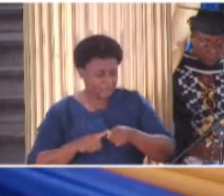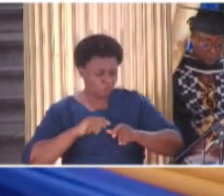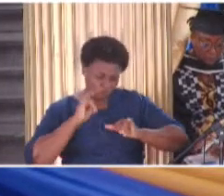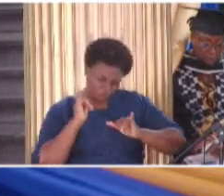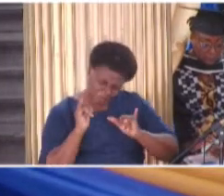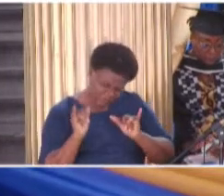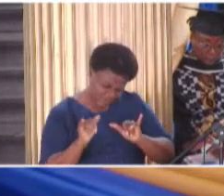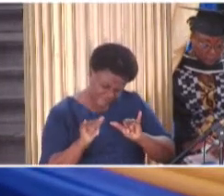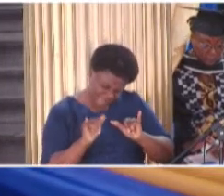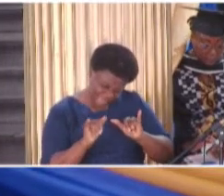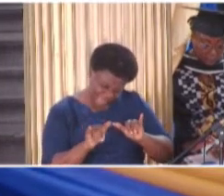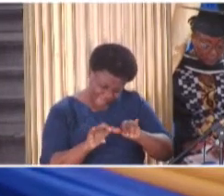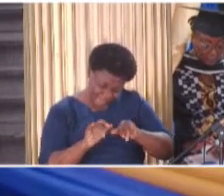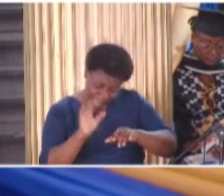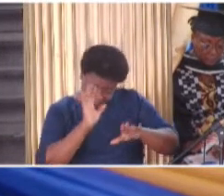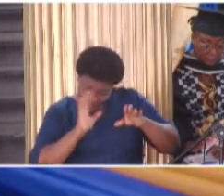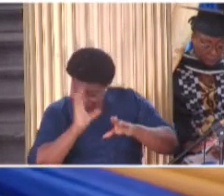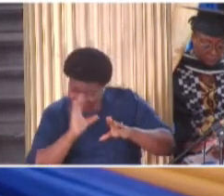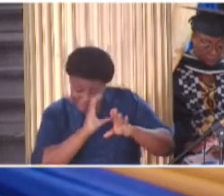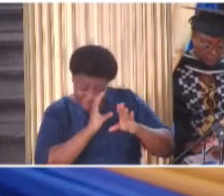new avenues for growth.